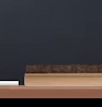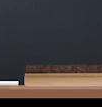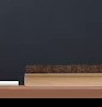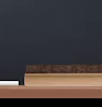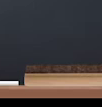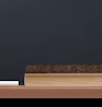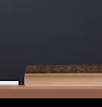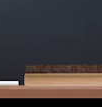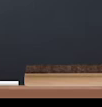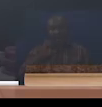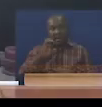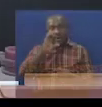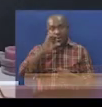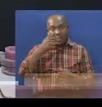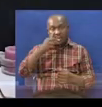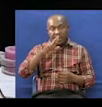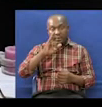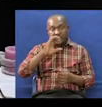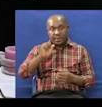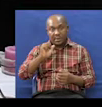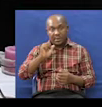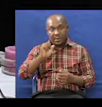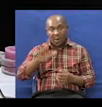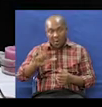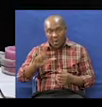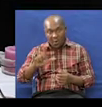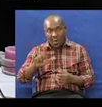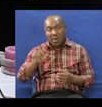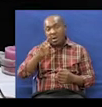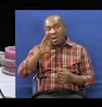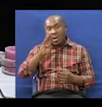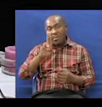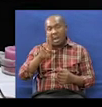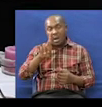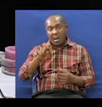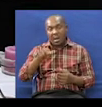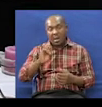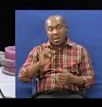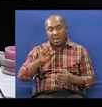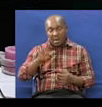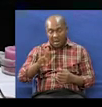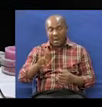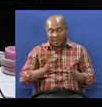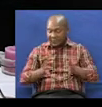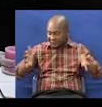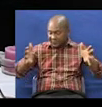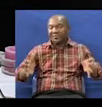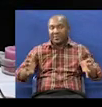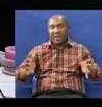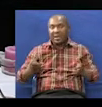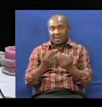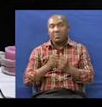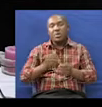heat. Hence, it is used for cooking purpose. Do you understand?